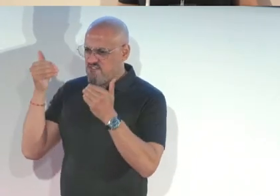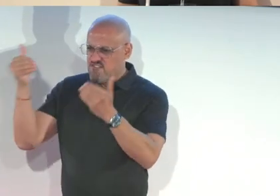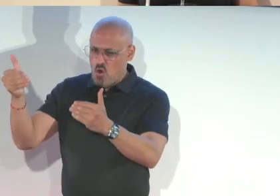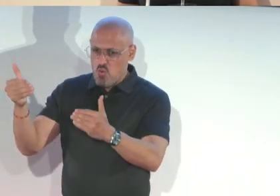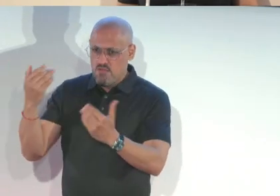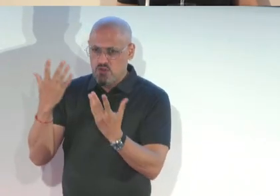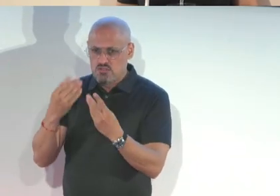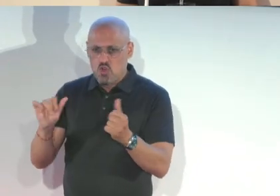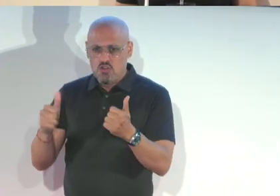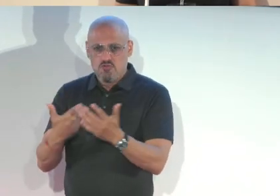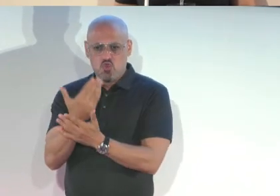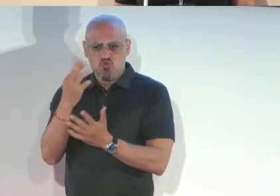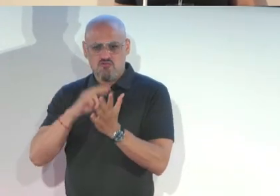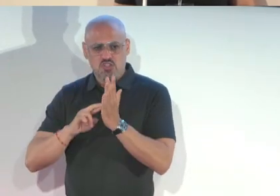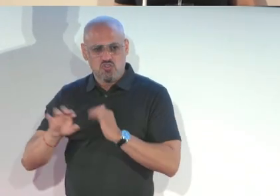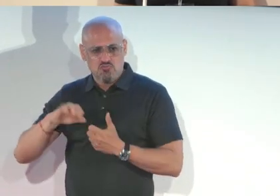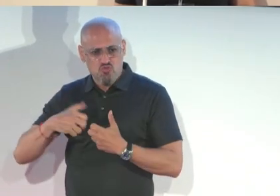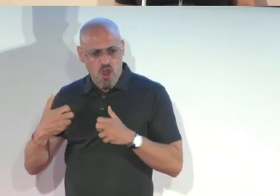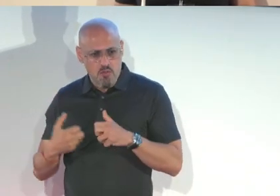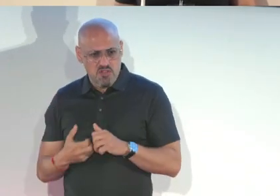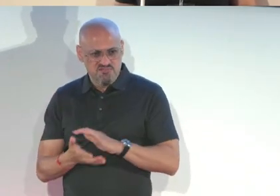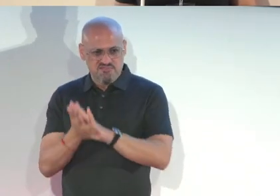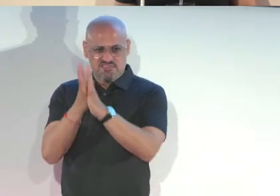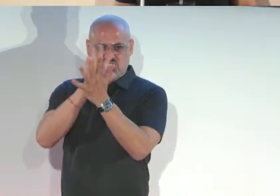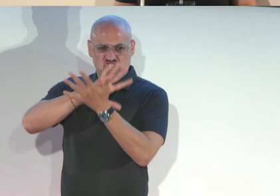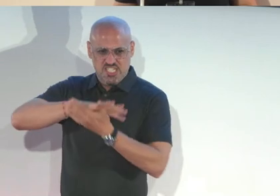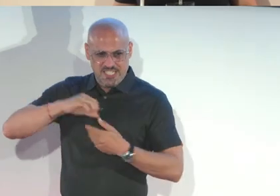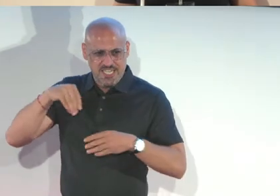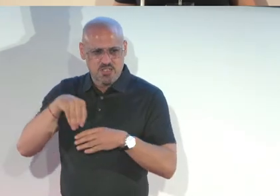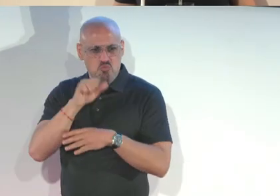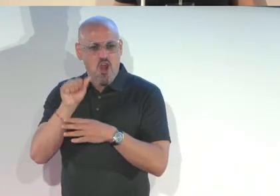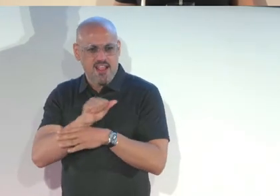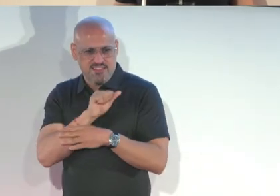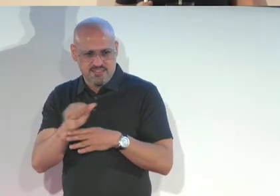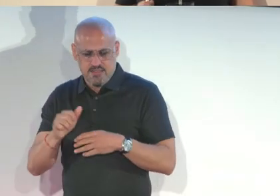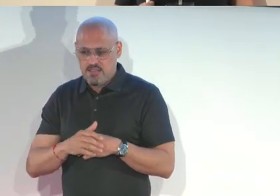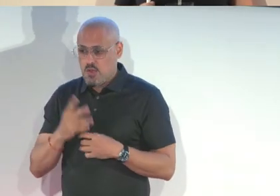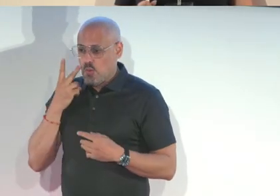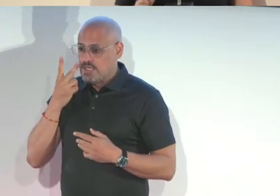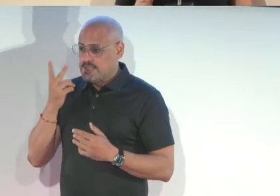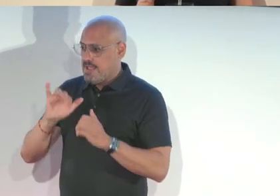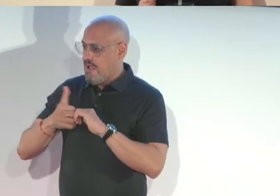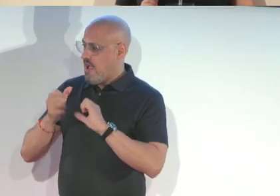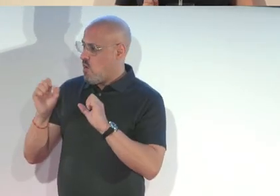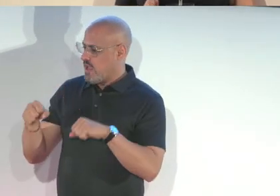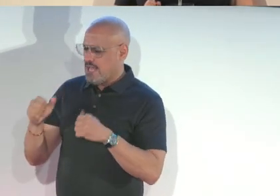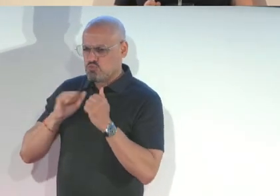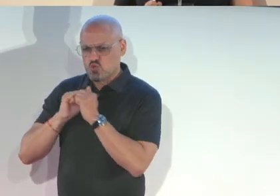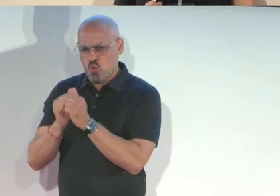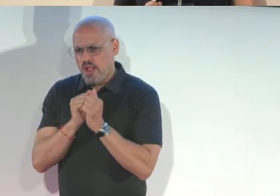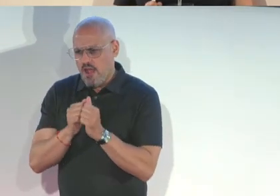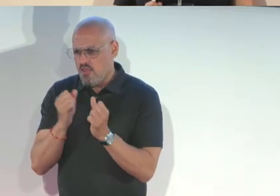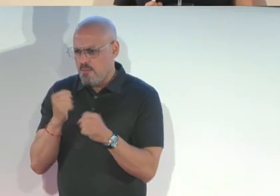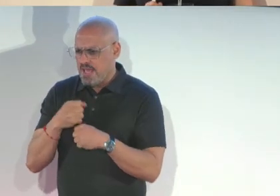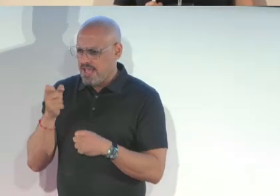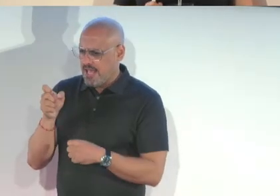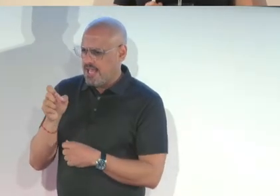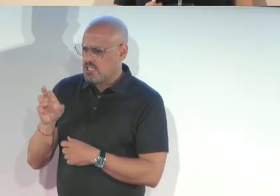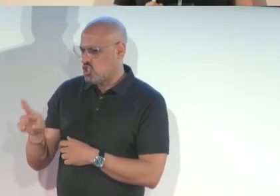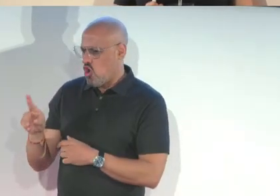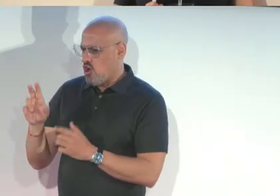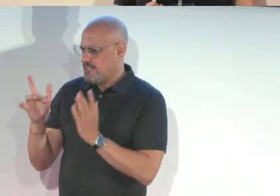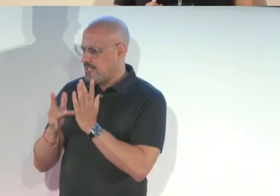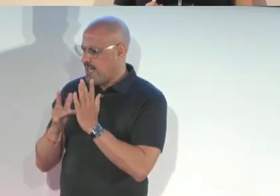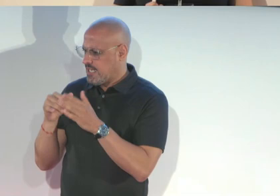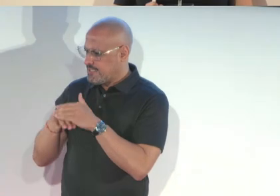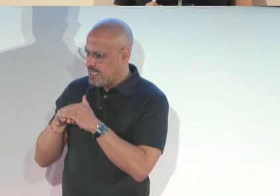about, so we can all learn from one another and push this movement forward to solve new research problems and to turn it into